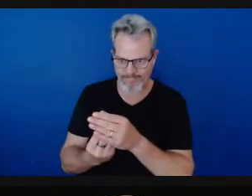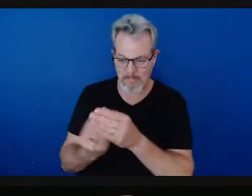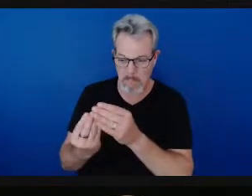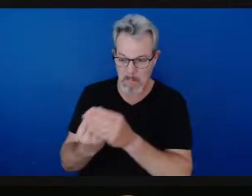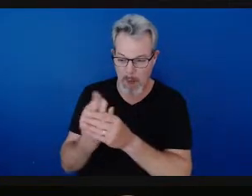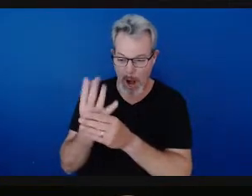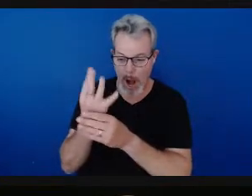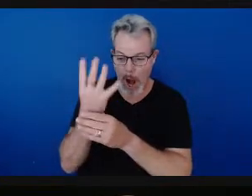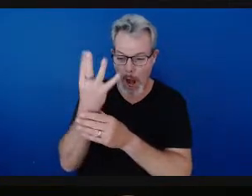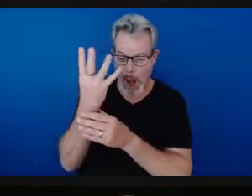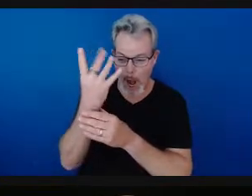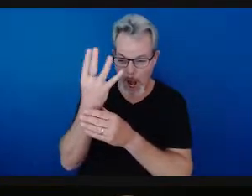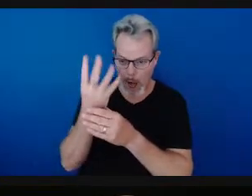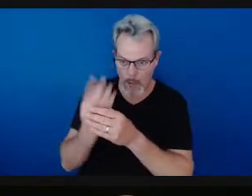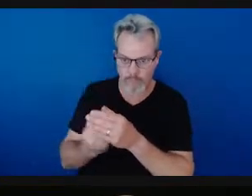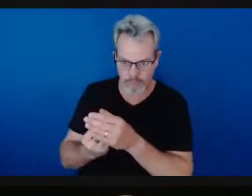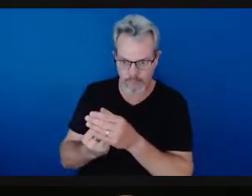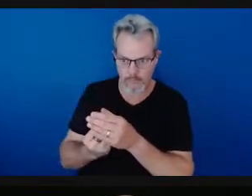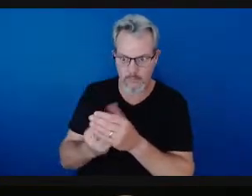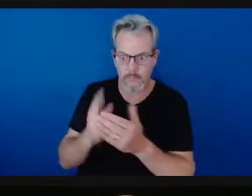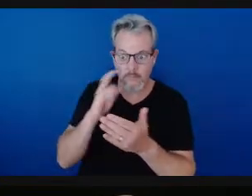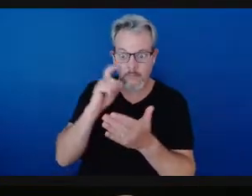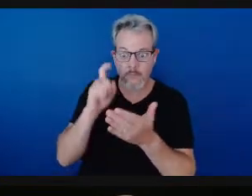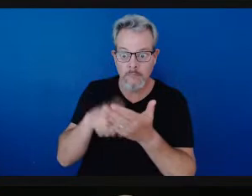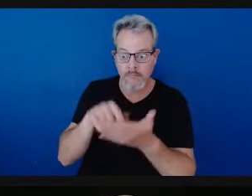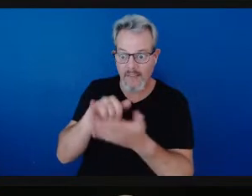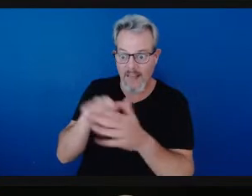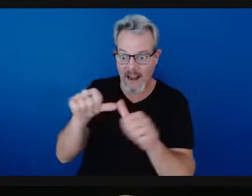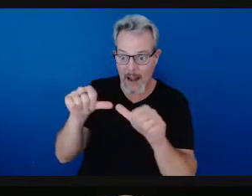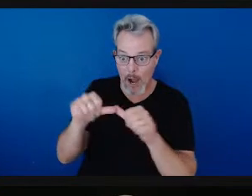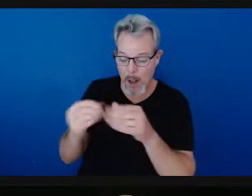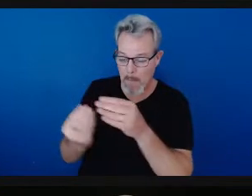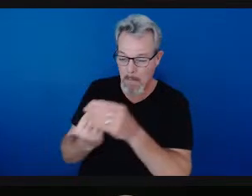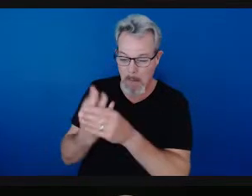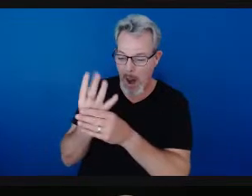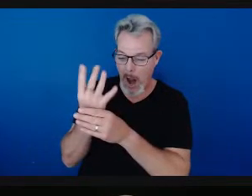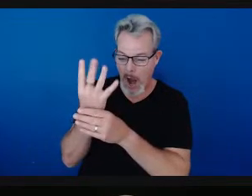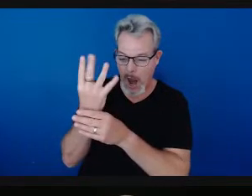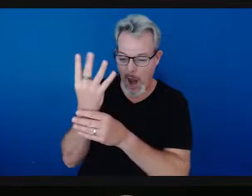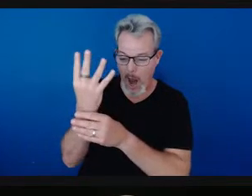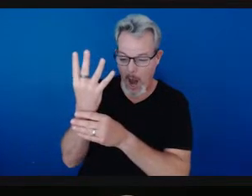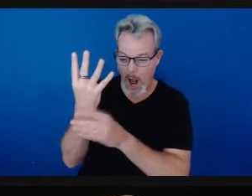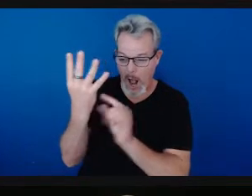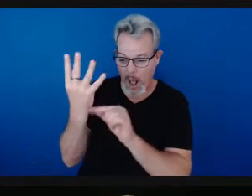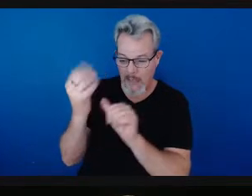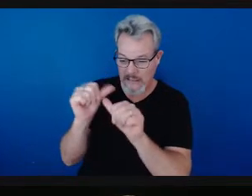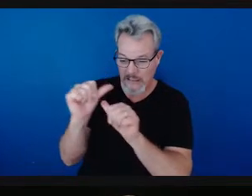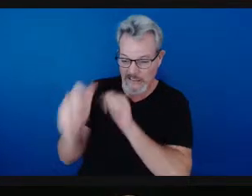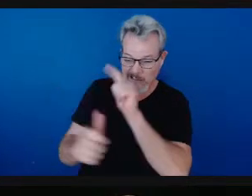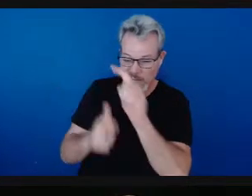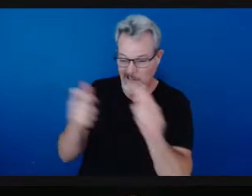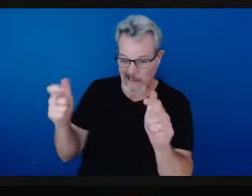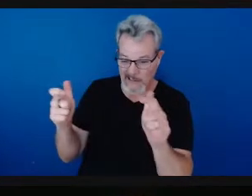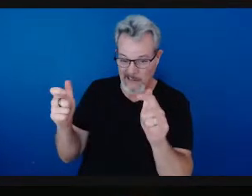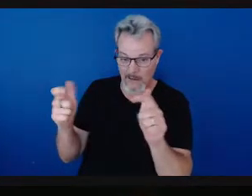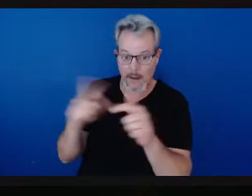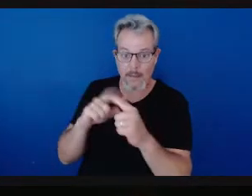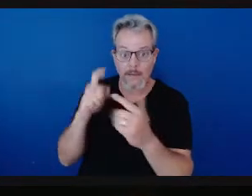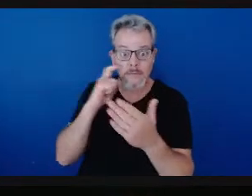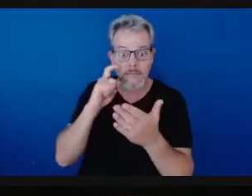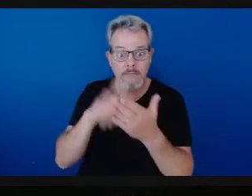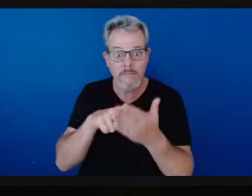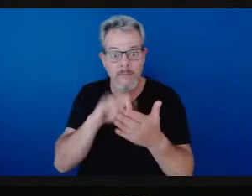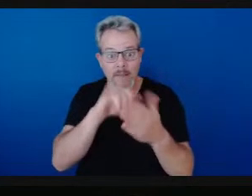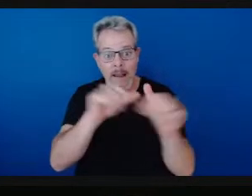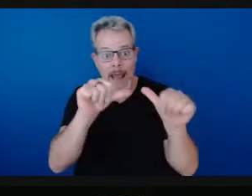there. However, note that if I pull this all the way back to when this fountain is the greatest, right here, the vent in the background is actually fairly